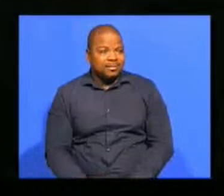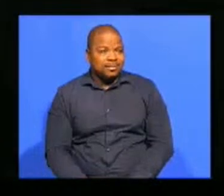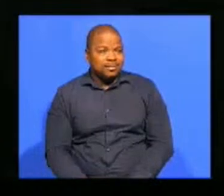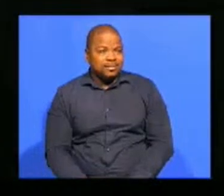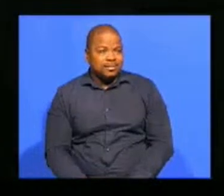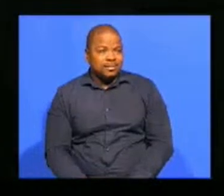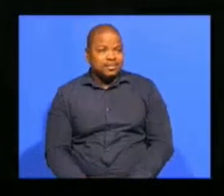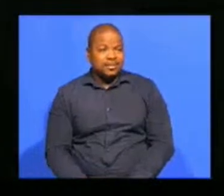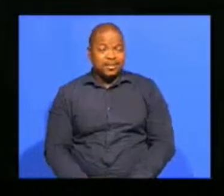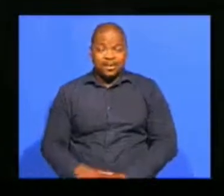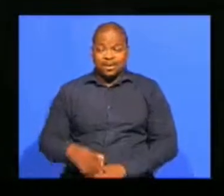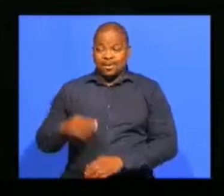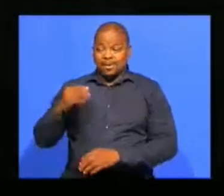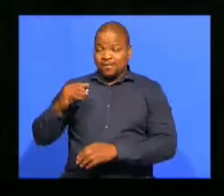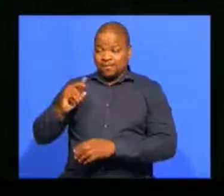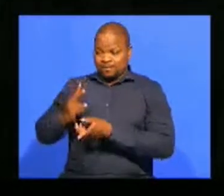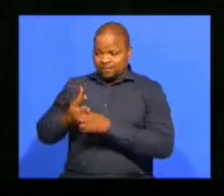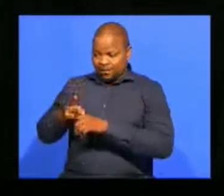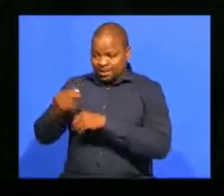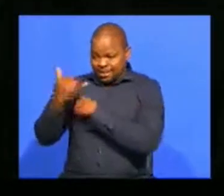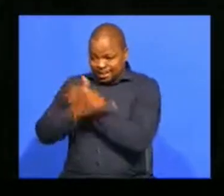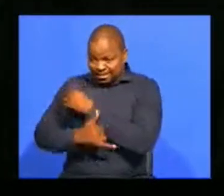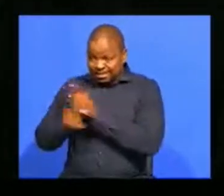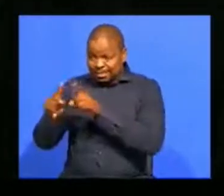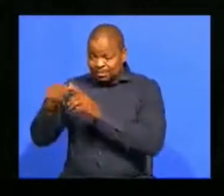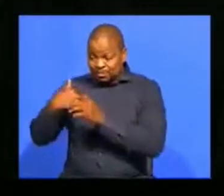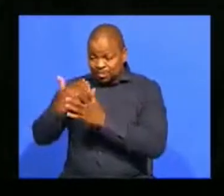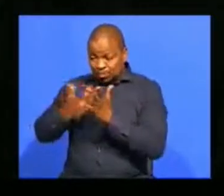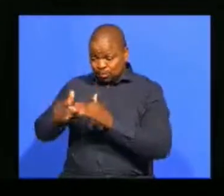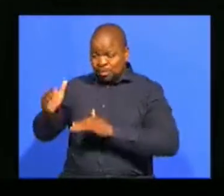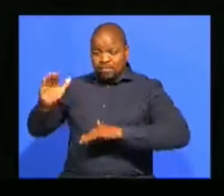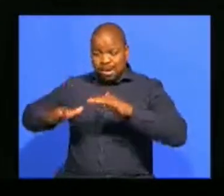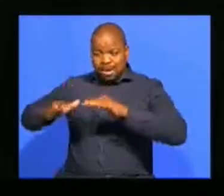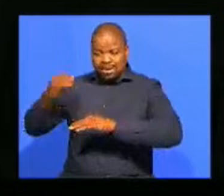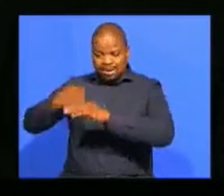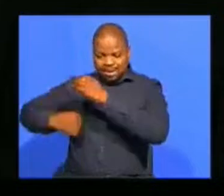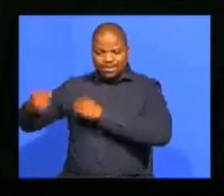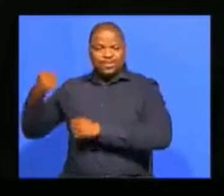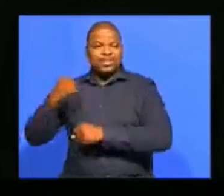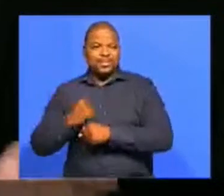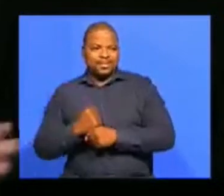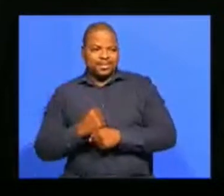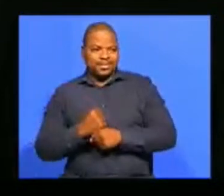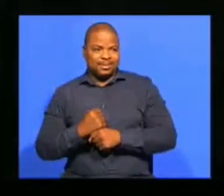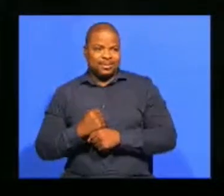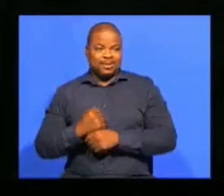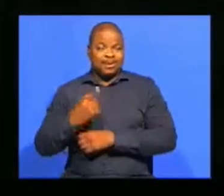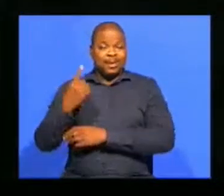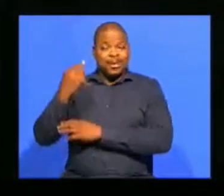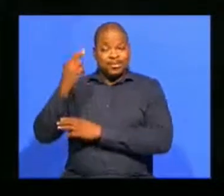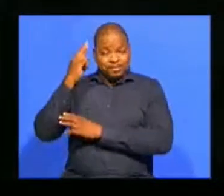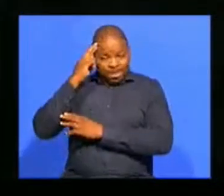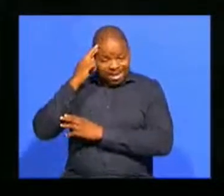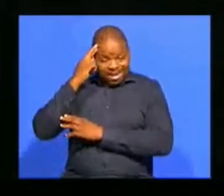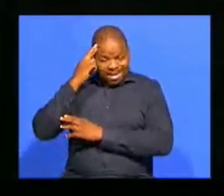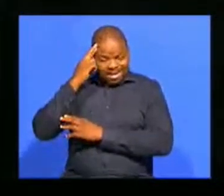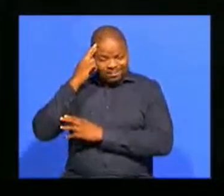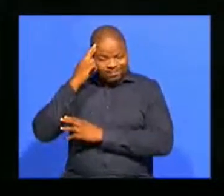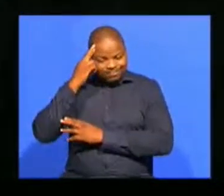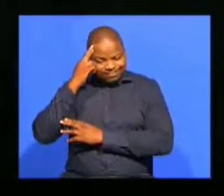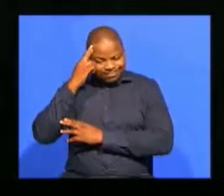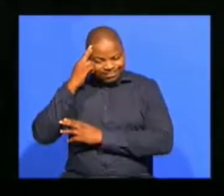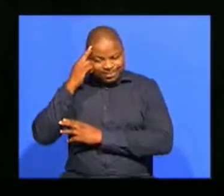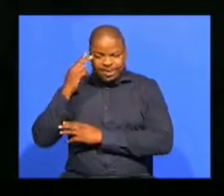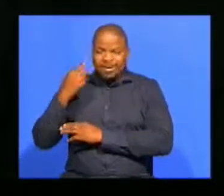when you visit a country like we did to Bahamas last year, one of the reasons for